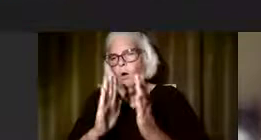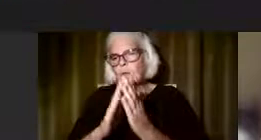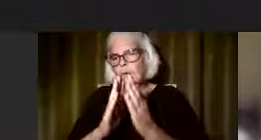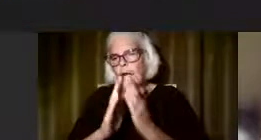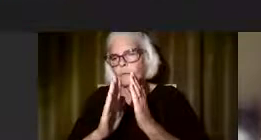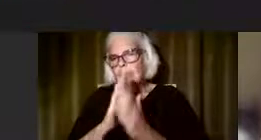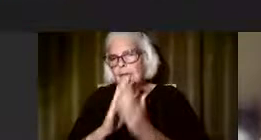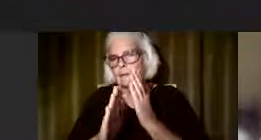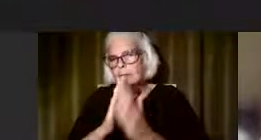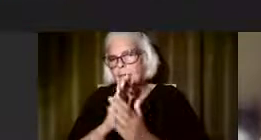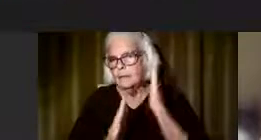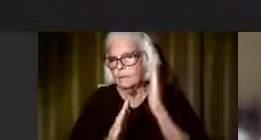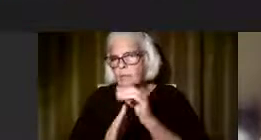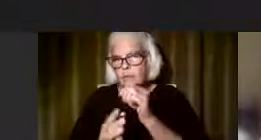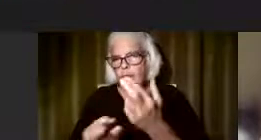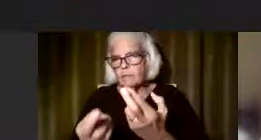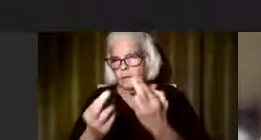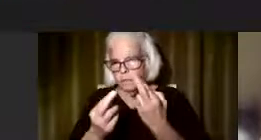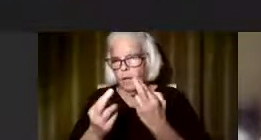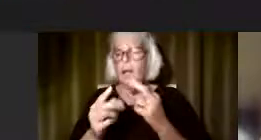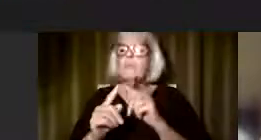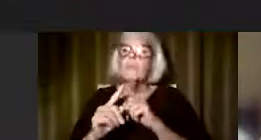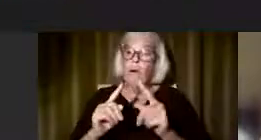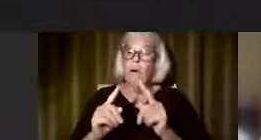distribution channels would look like.